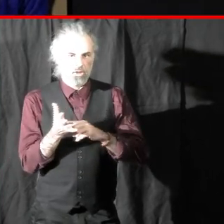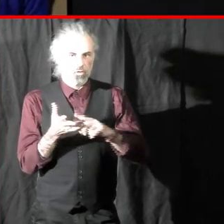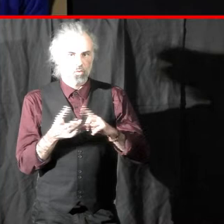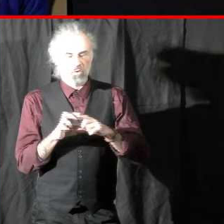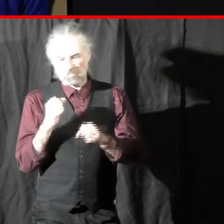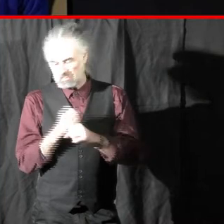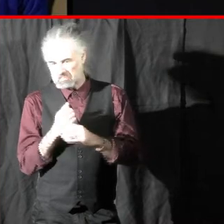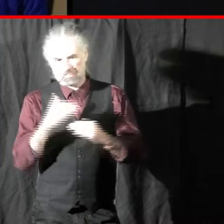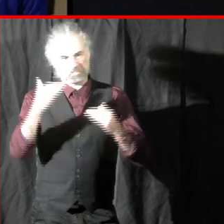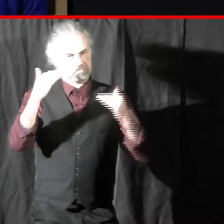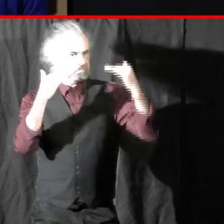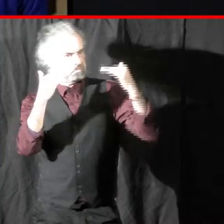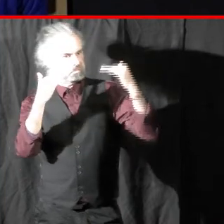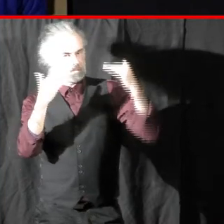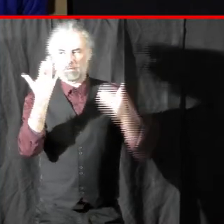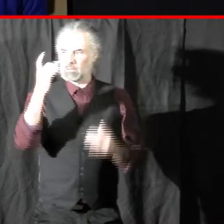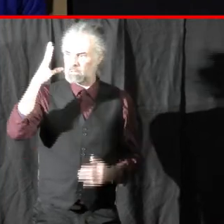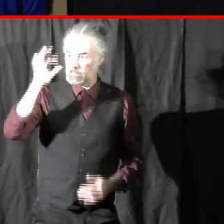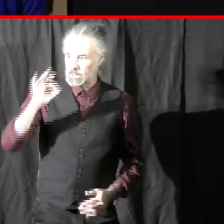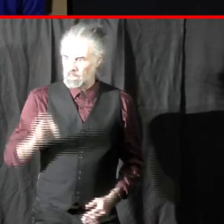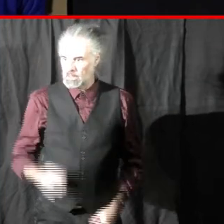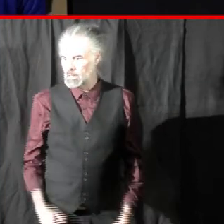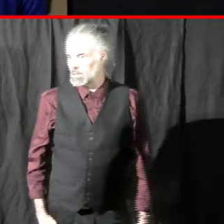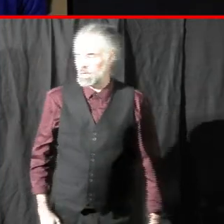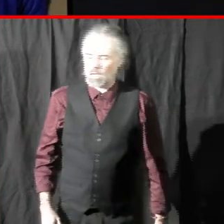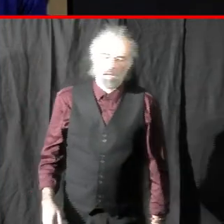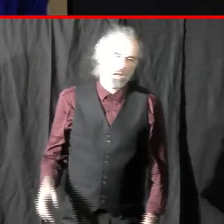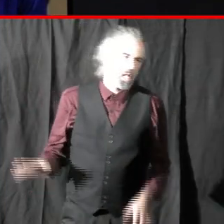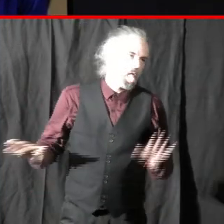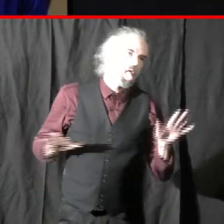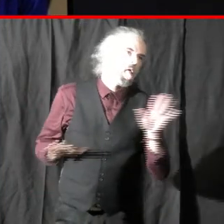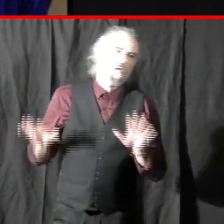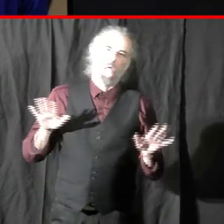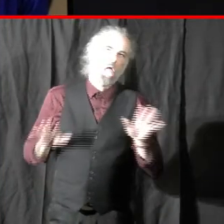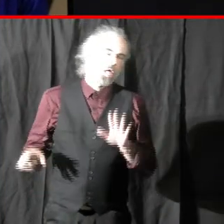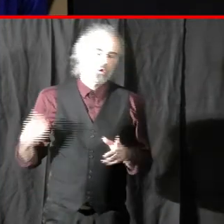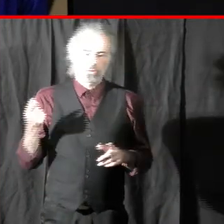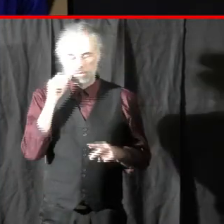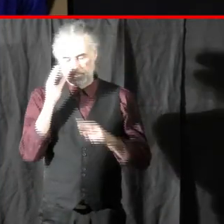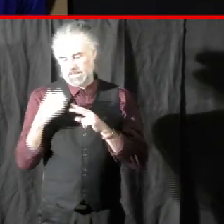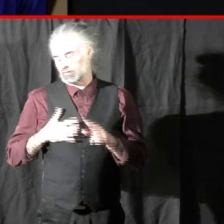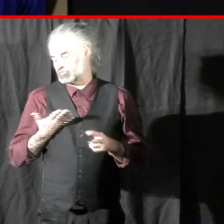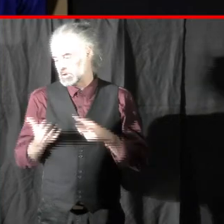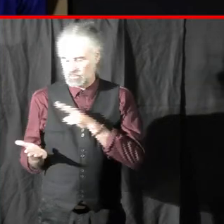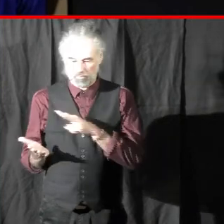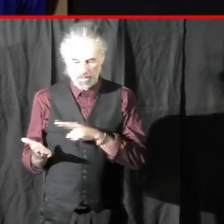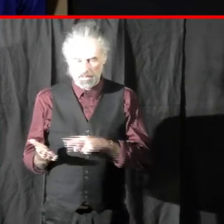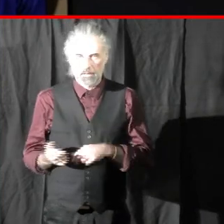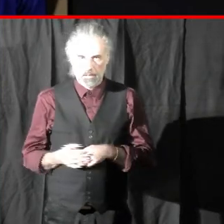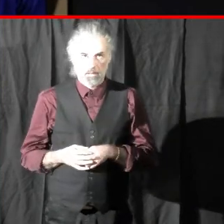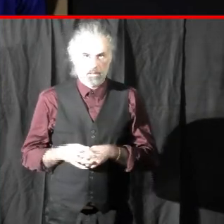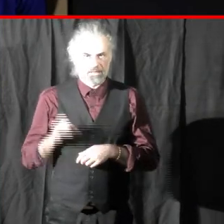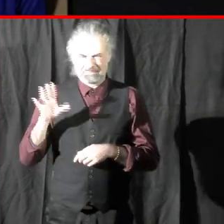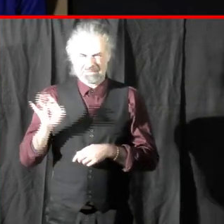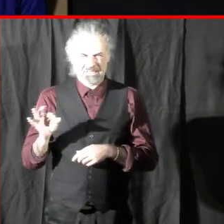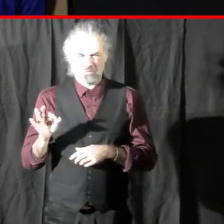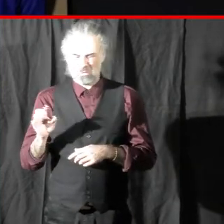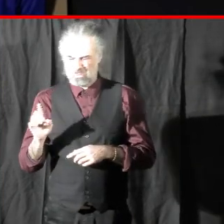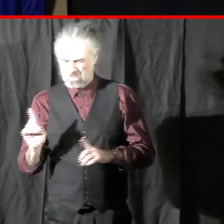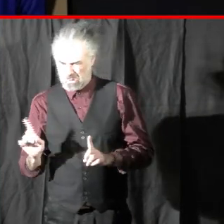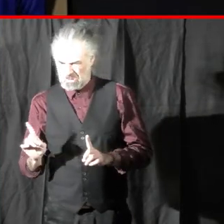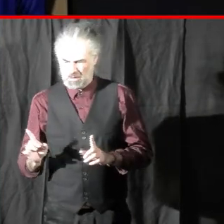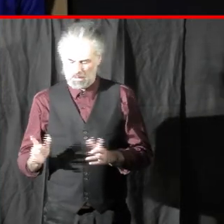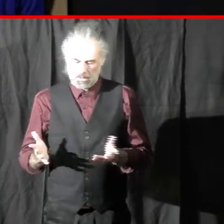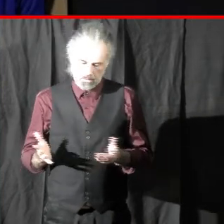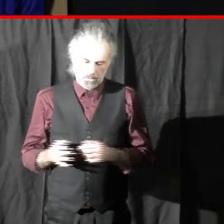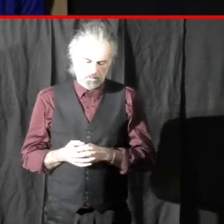to 10%. Wishy-washy, who's going to read that? Exactly, and 10% of what? All right, okay.